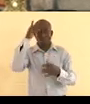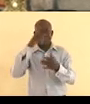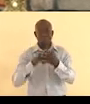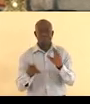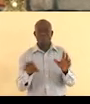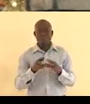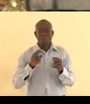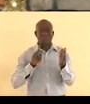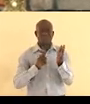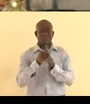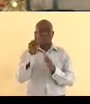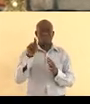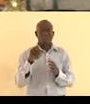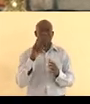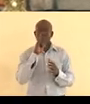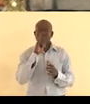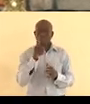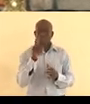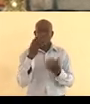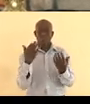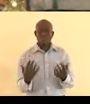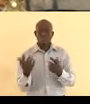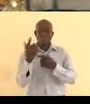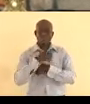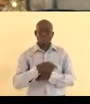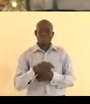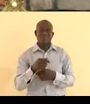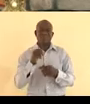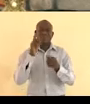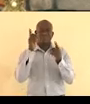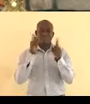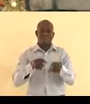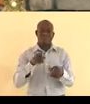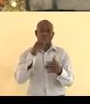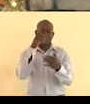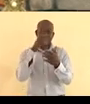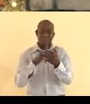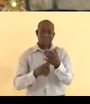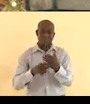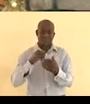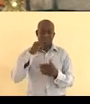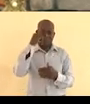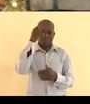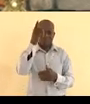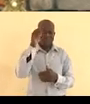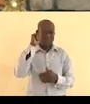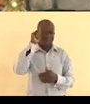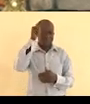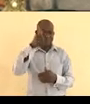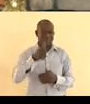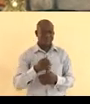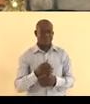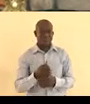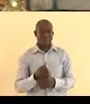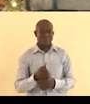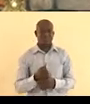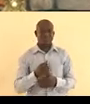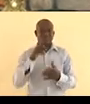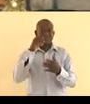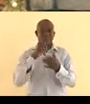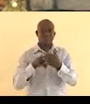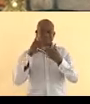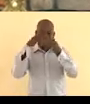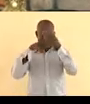today affects what happens tomorrow. Can you understand? So what the prophet says, for example,